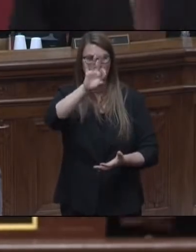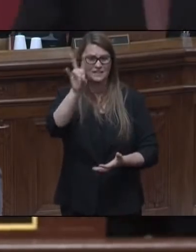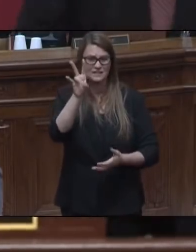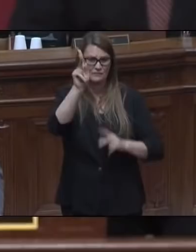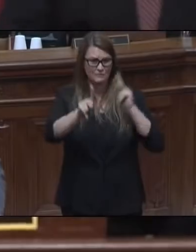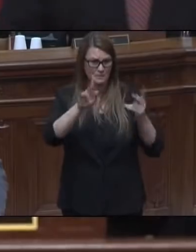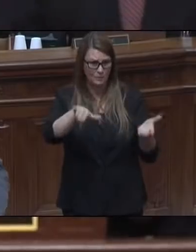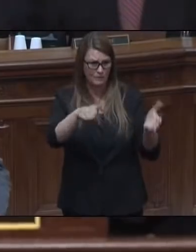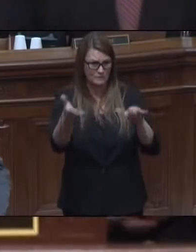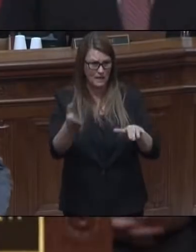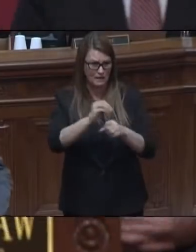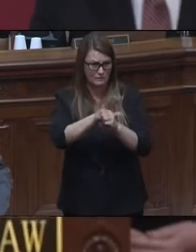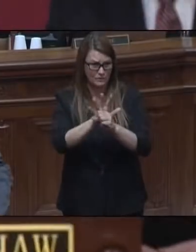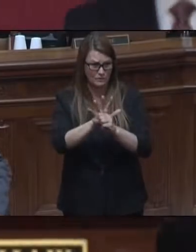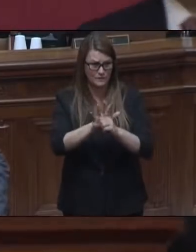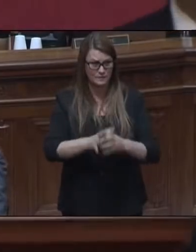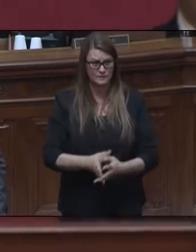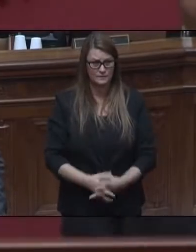5,697 people.